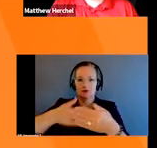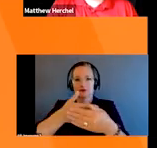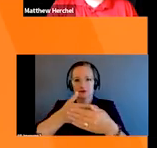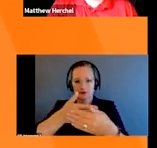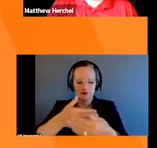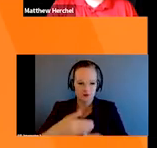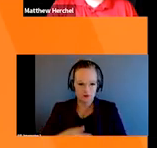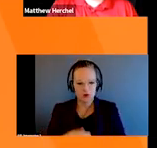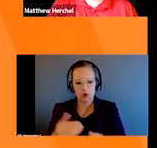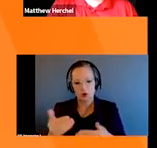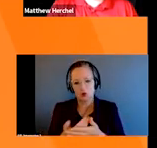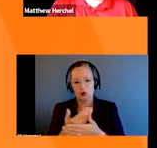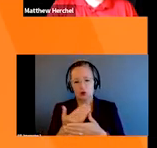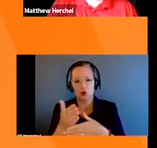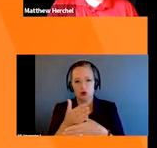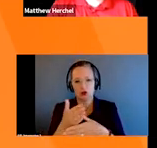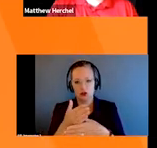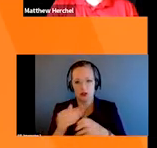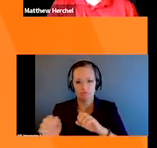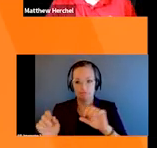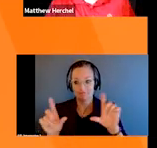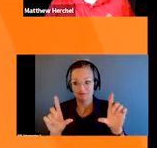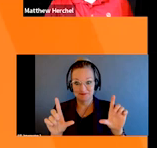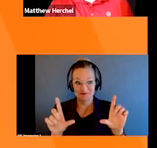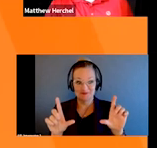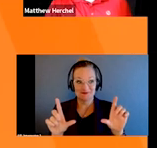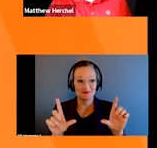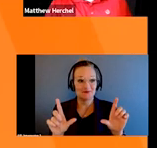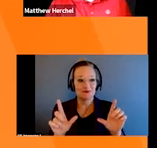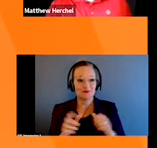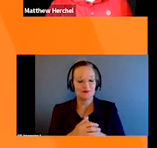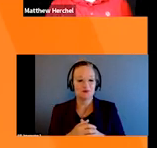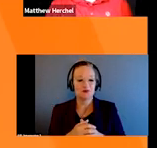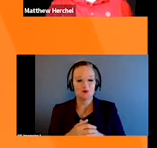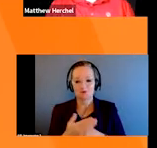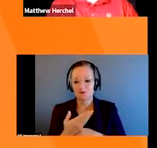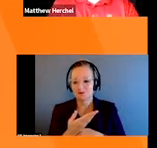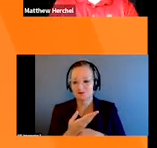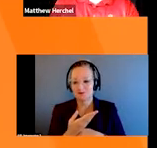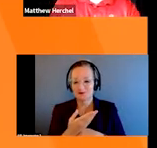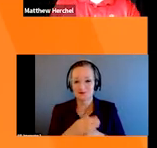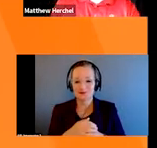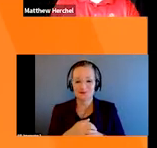New share. Here we go. Okay, cool. Yeah.